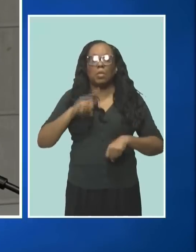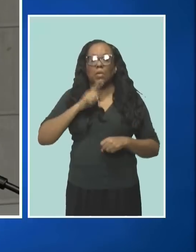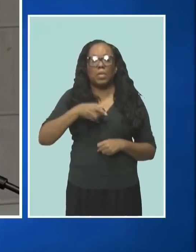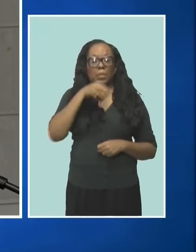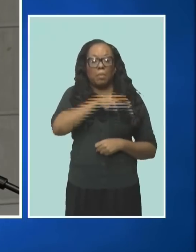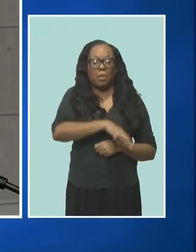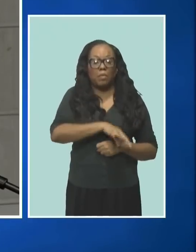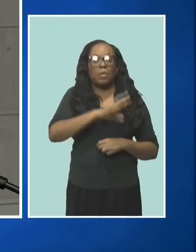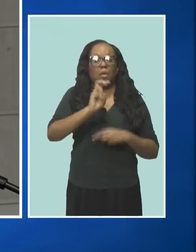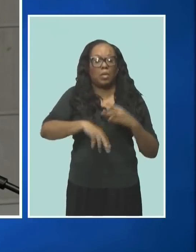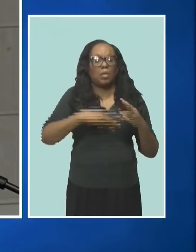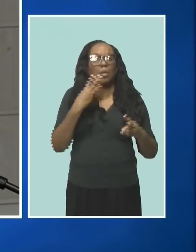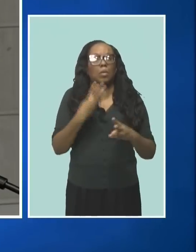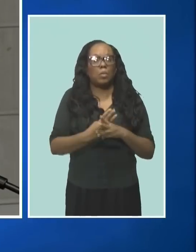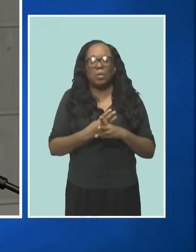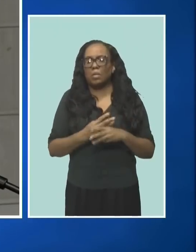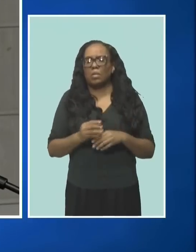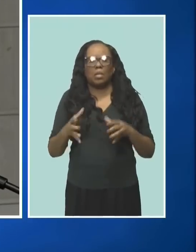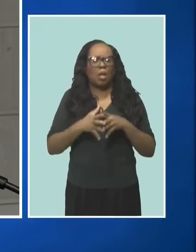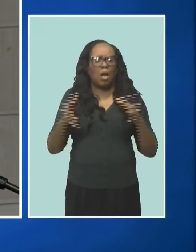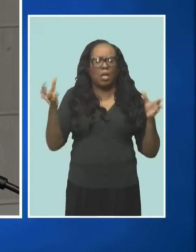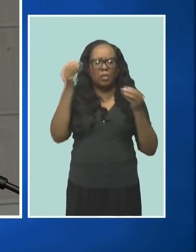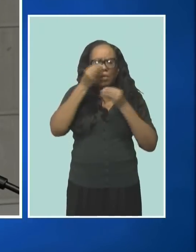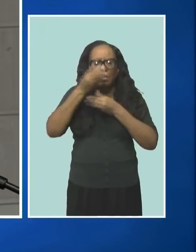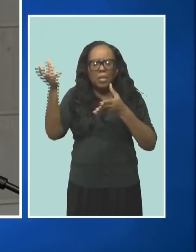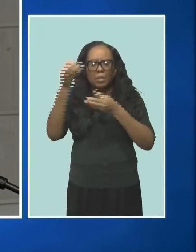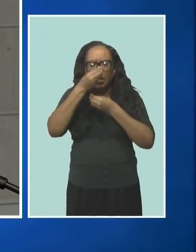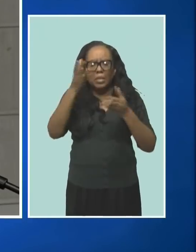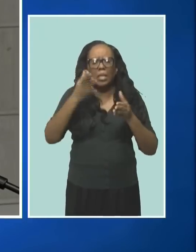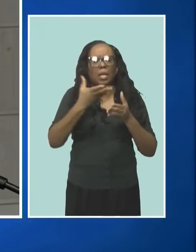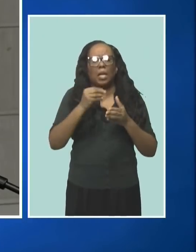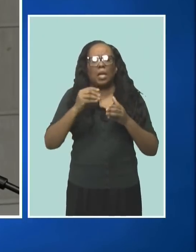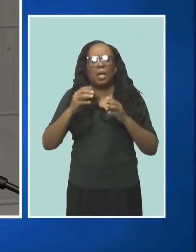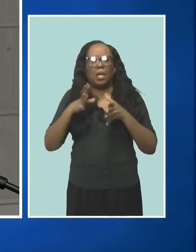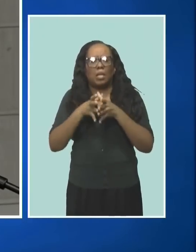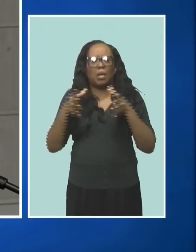you in this age of information and interconnectedness.